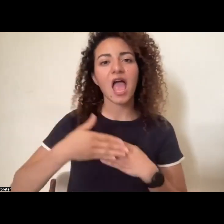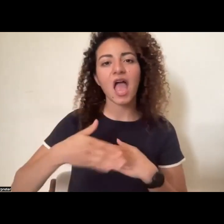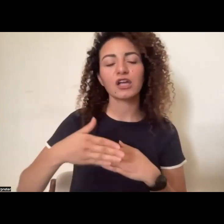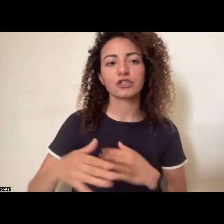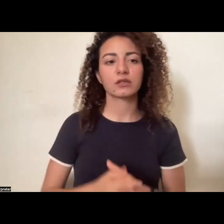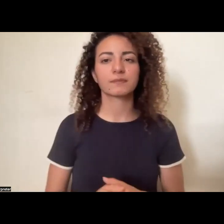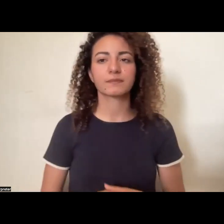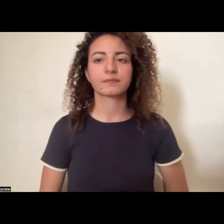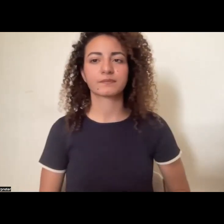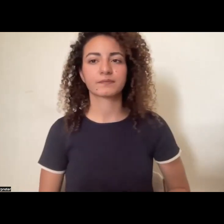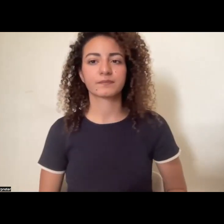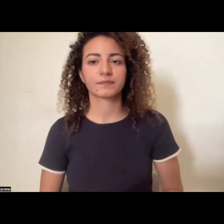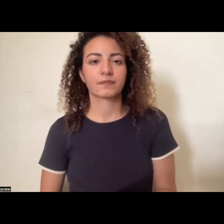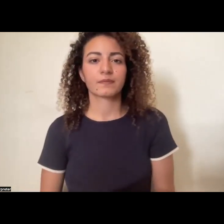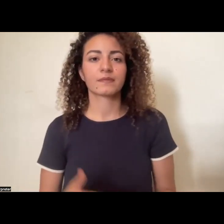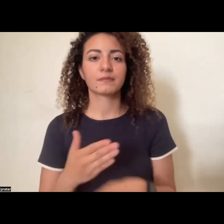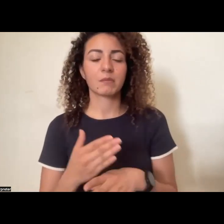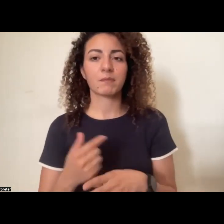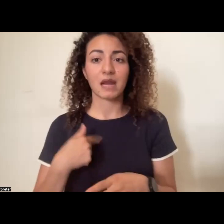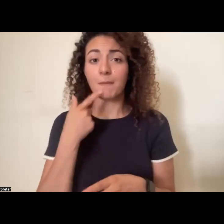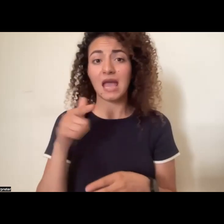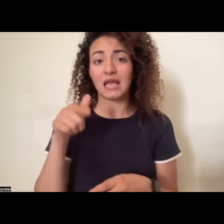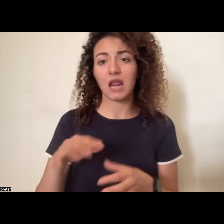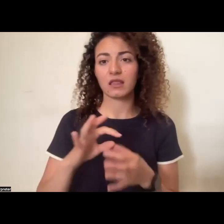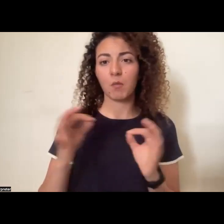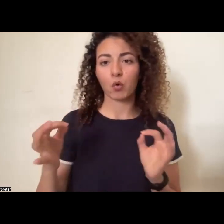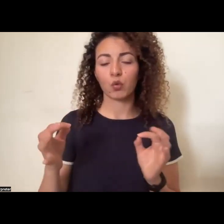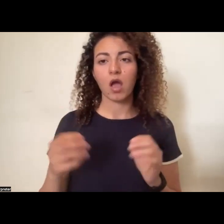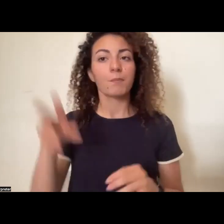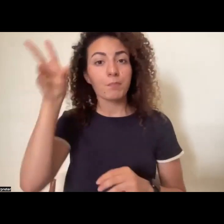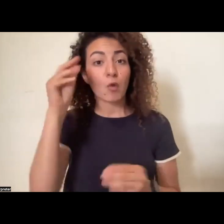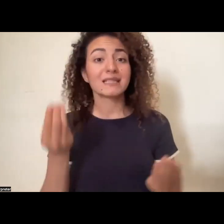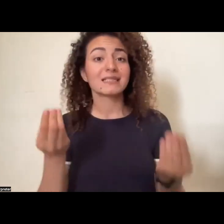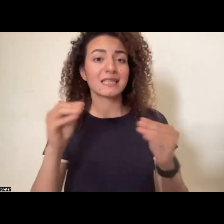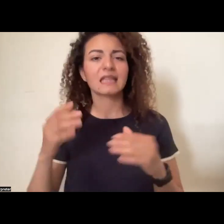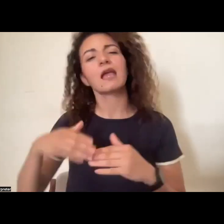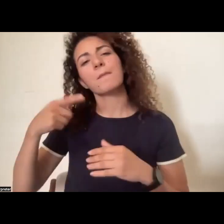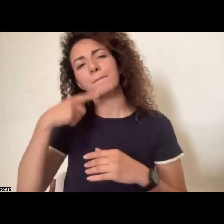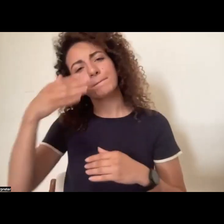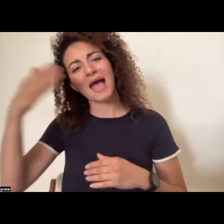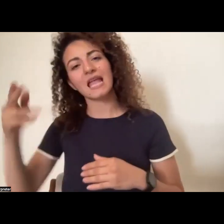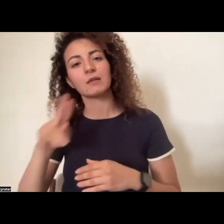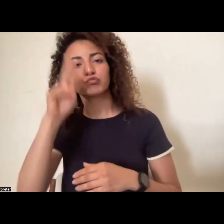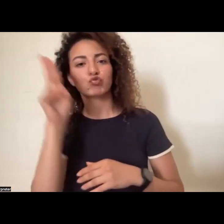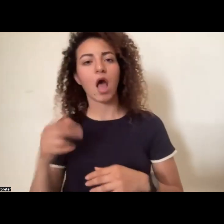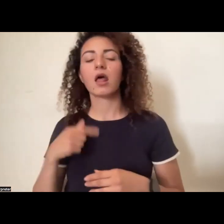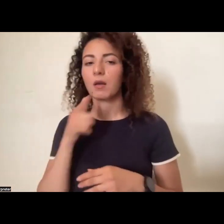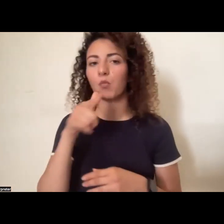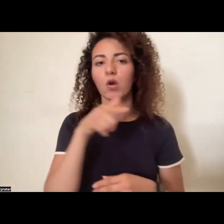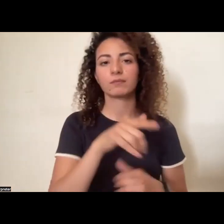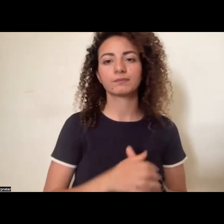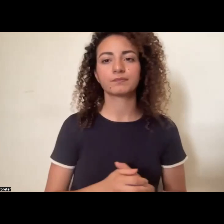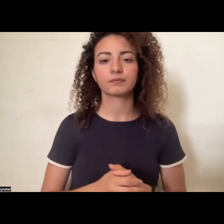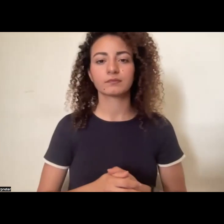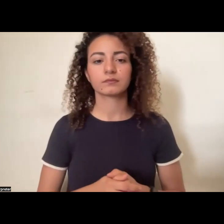transfers here, just because I was speaking about that, and I keep the additional information for later for the Q&A. So basically, this has